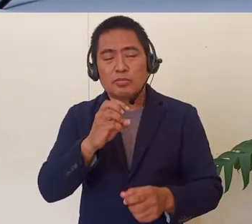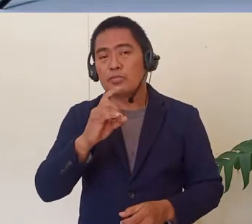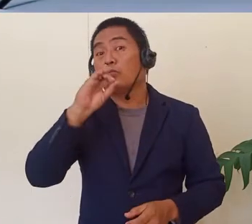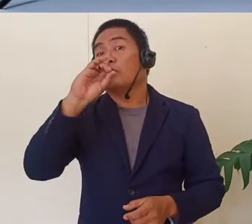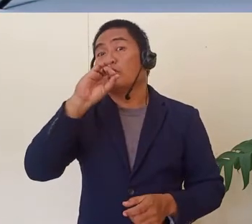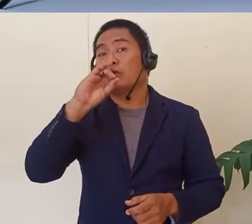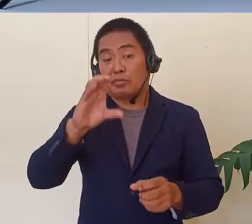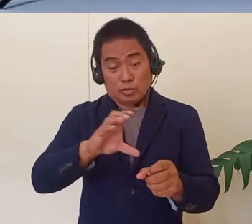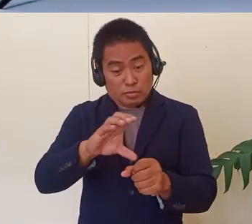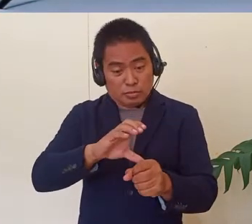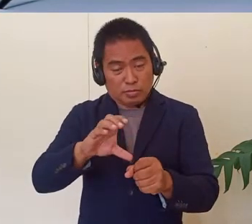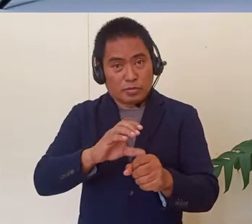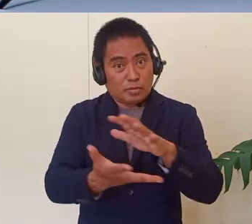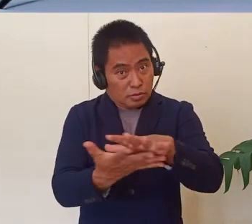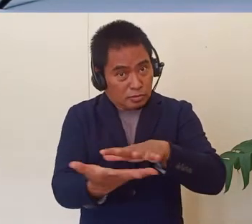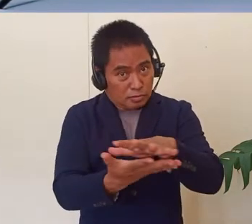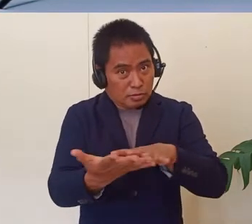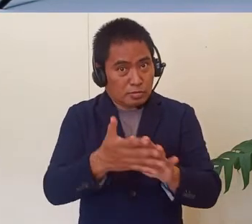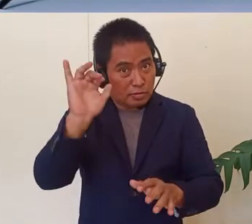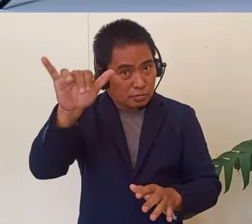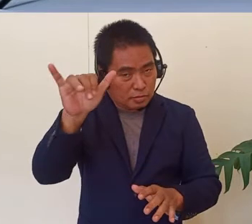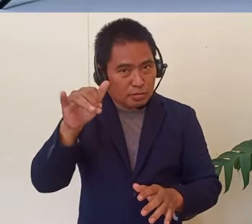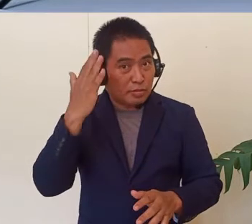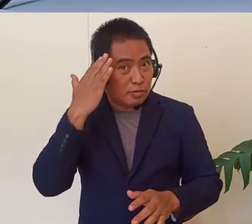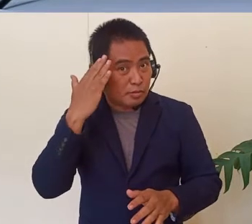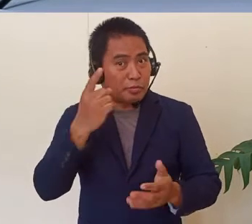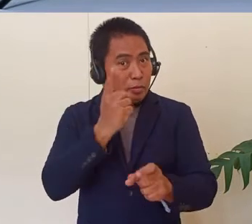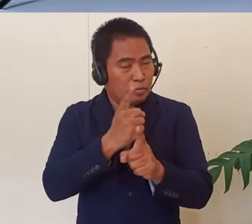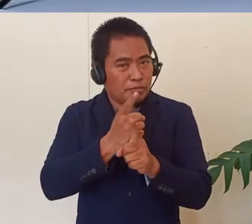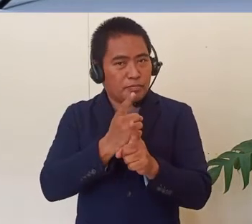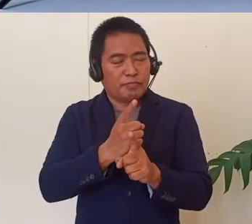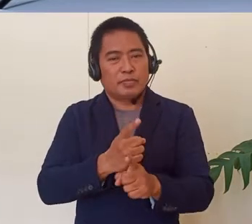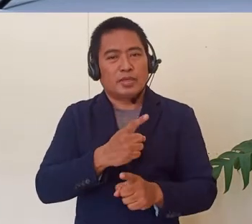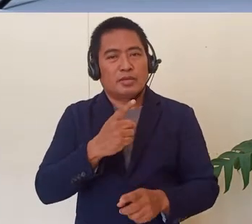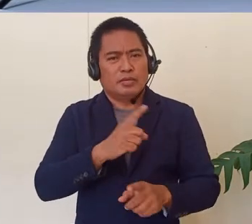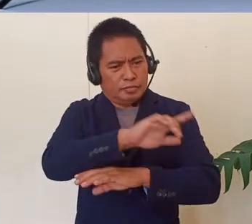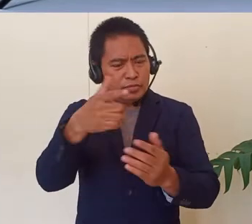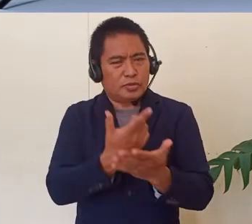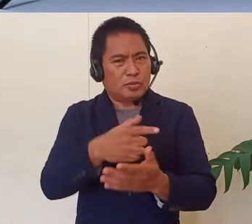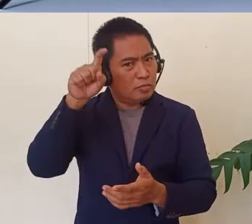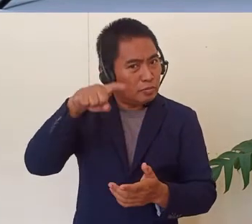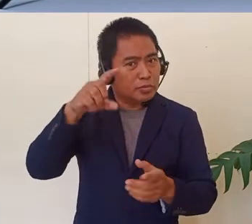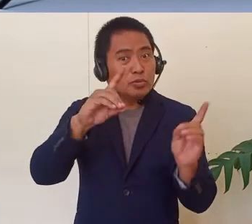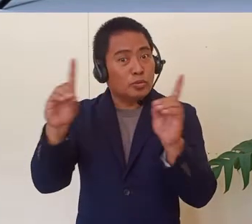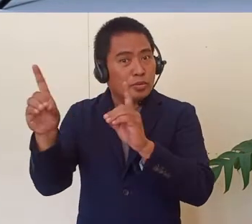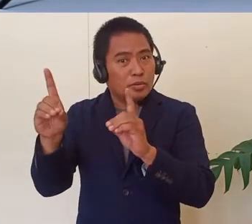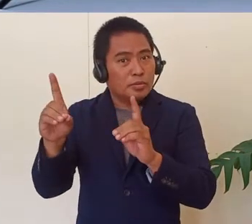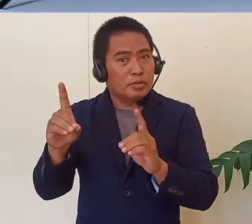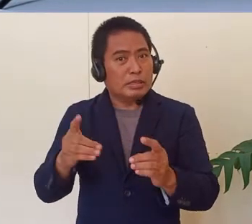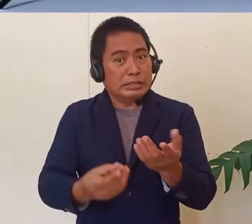right. All you must do is to heat the mixture. When you add